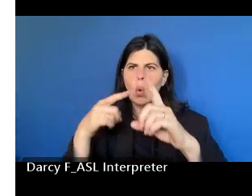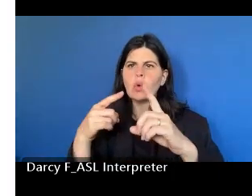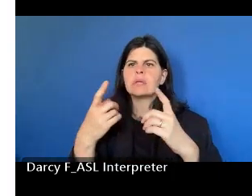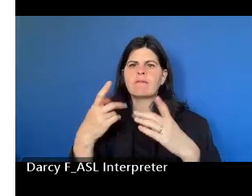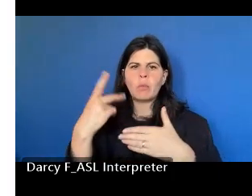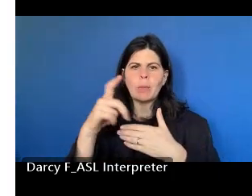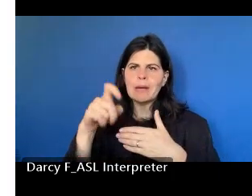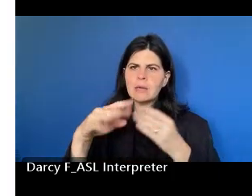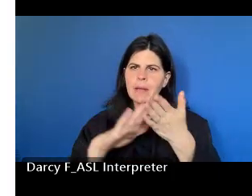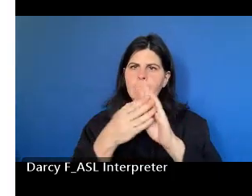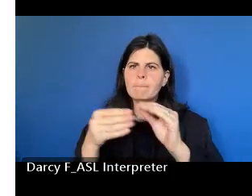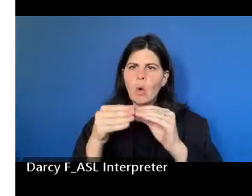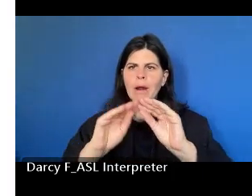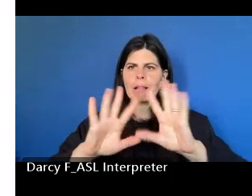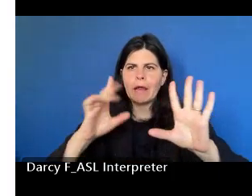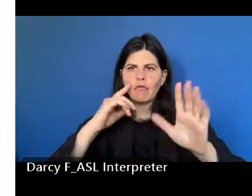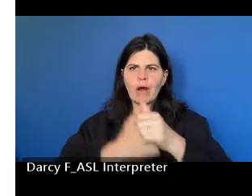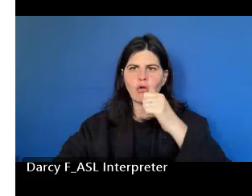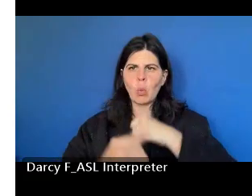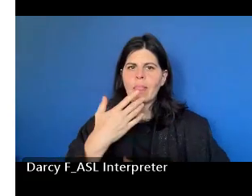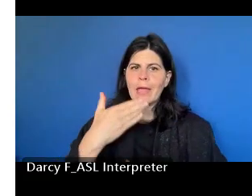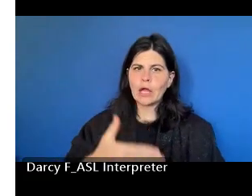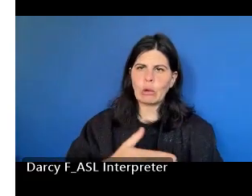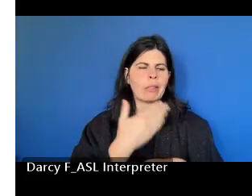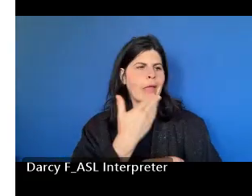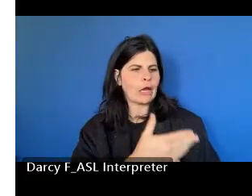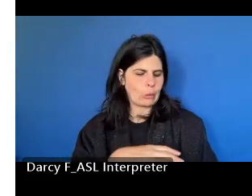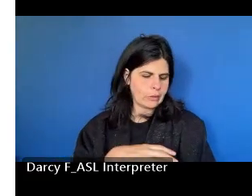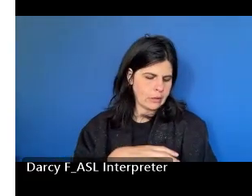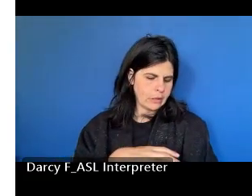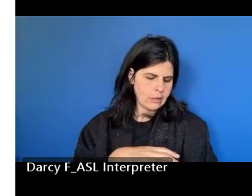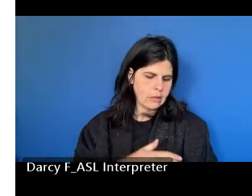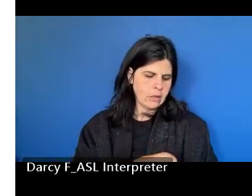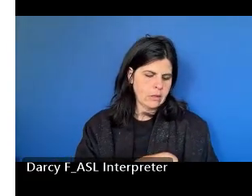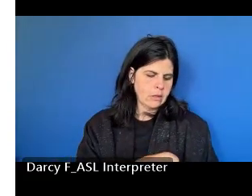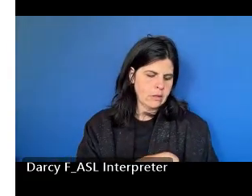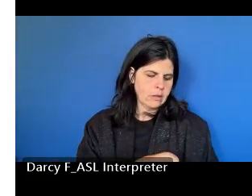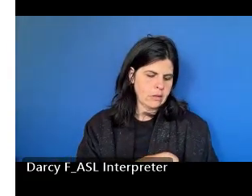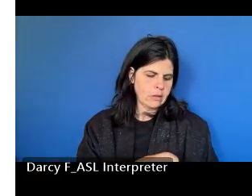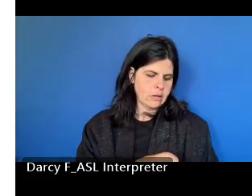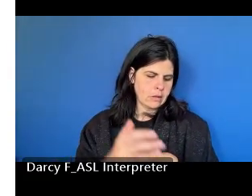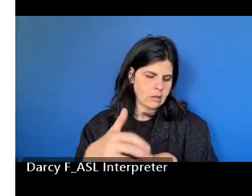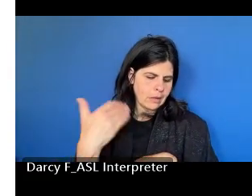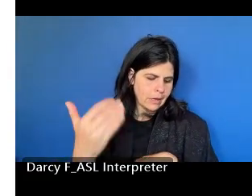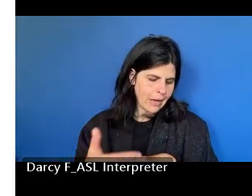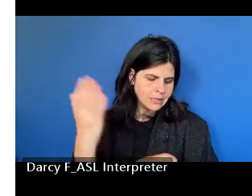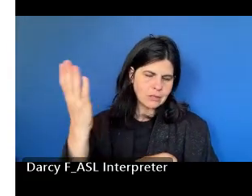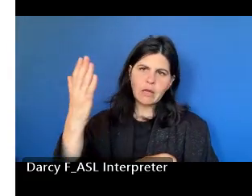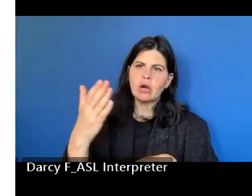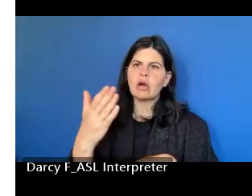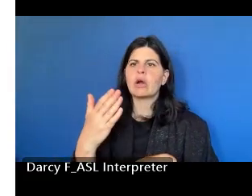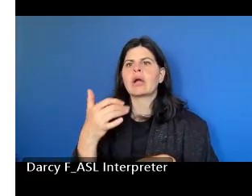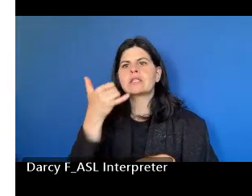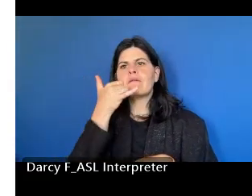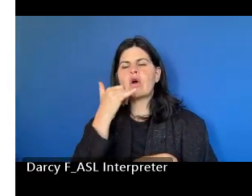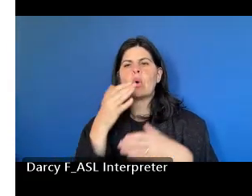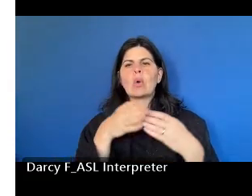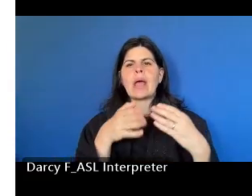everyone. Thank you. Thank you. Our next speaker is a telephone ending in